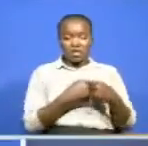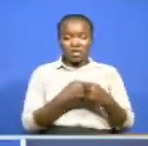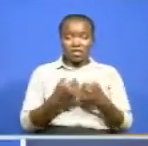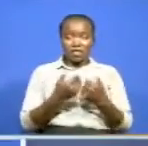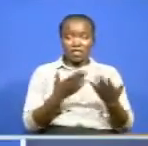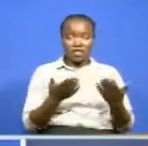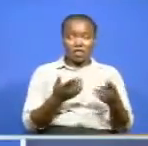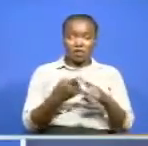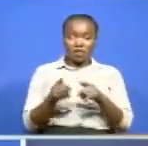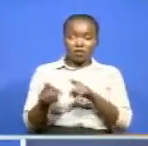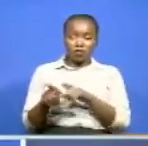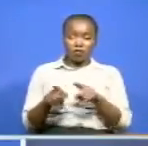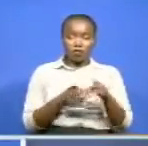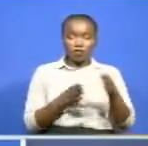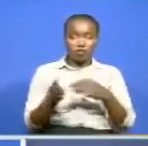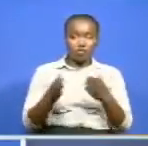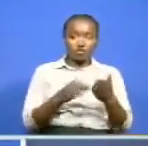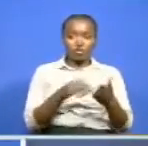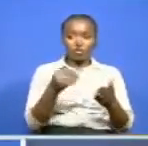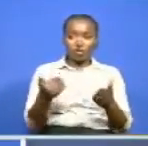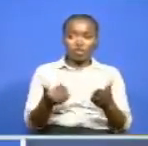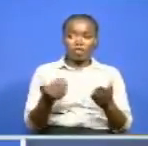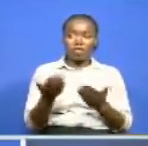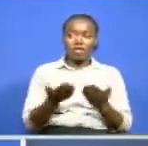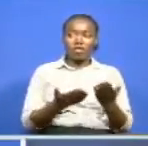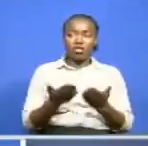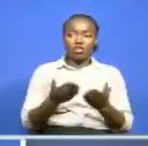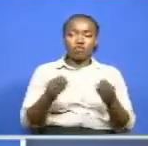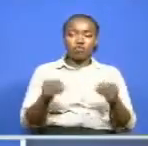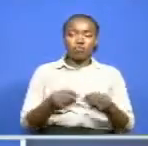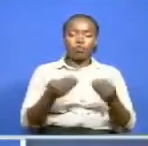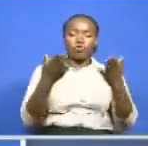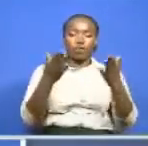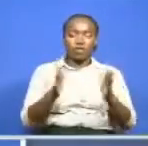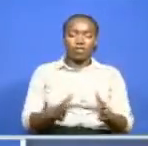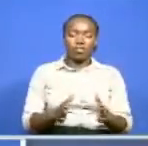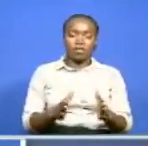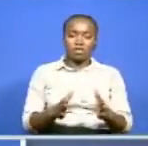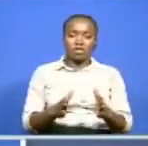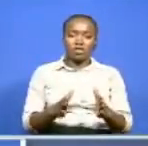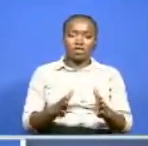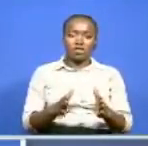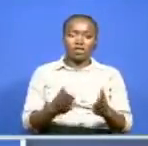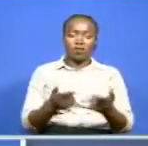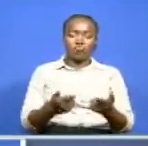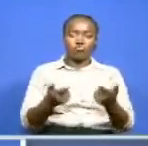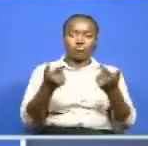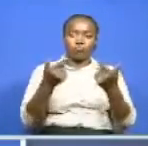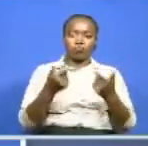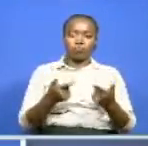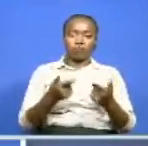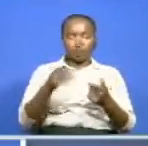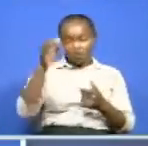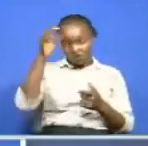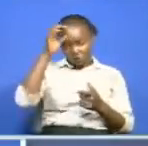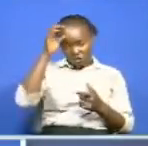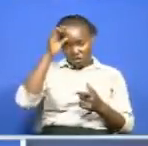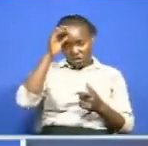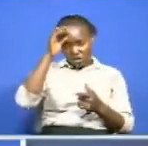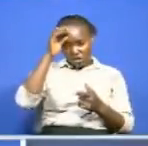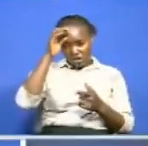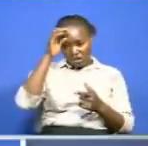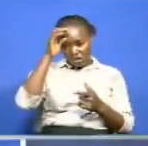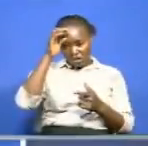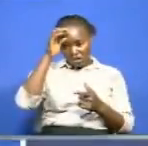also an opportunity for other logistics and service providers to step up and begin to consider. So for a message,